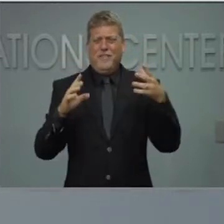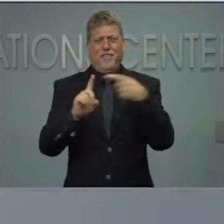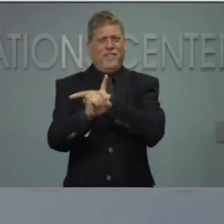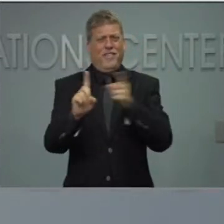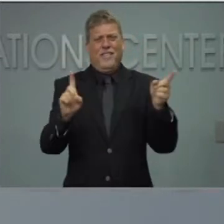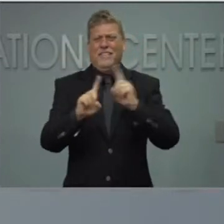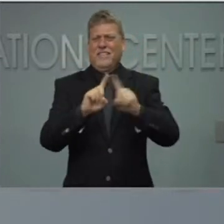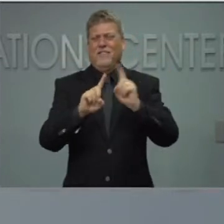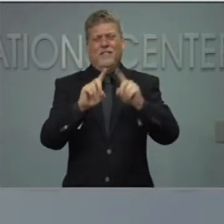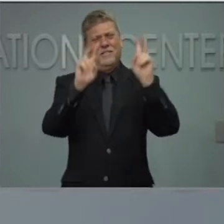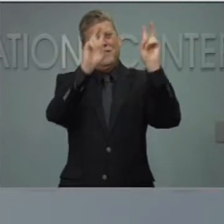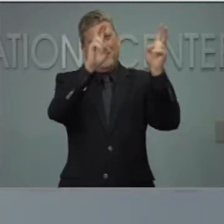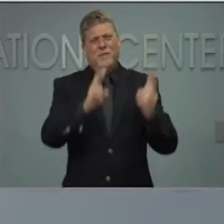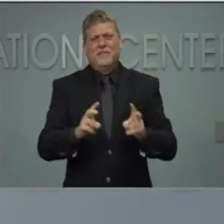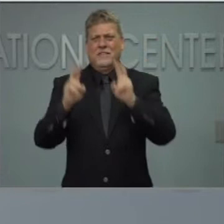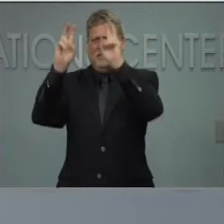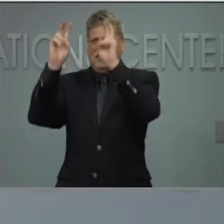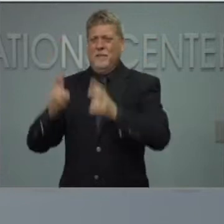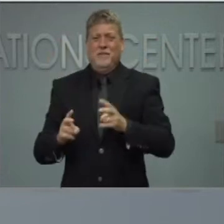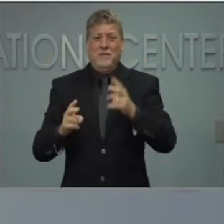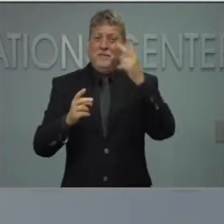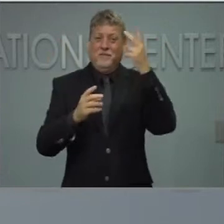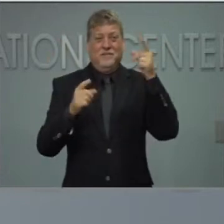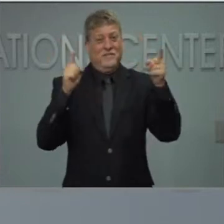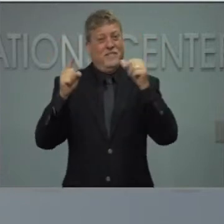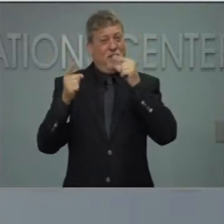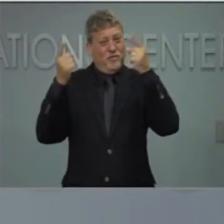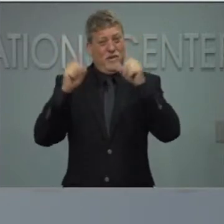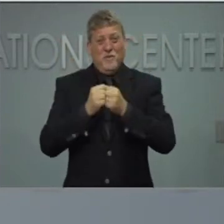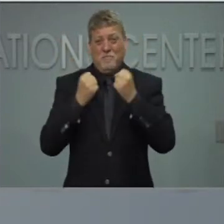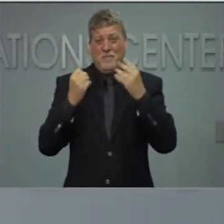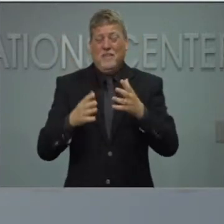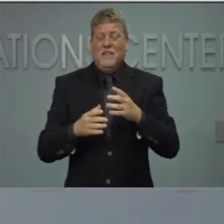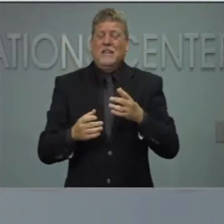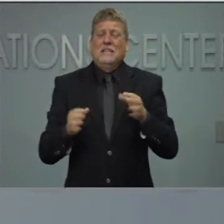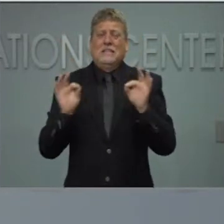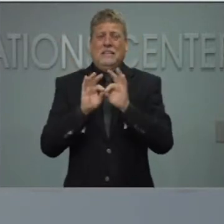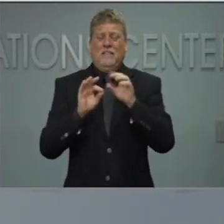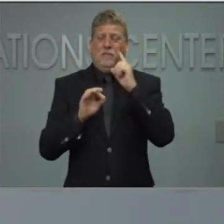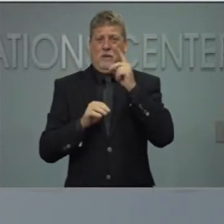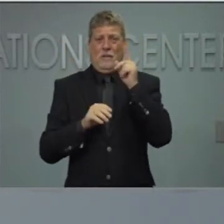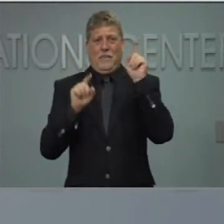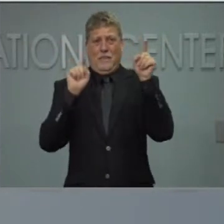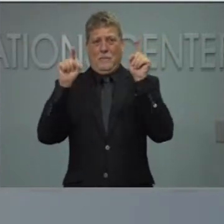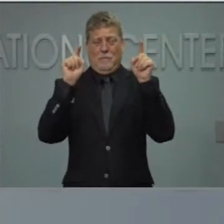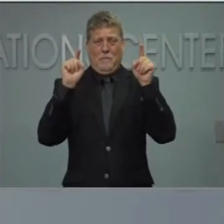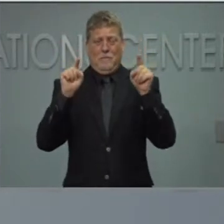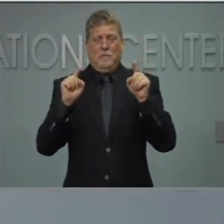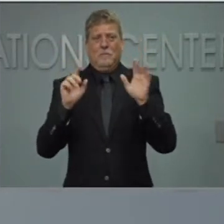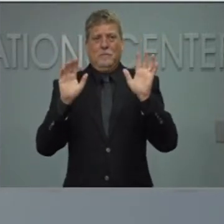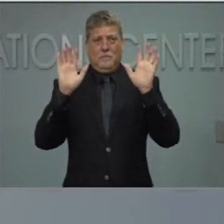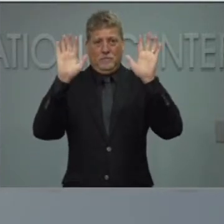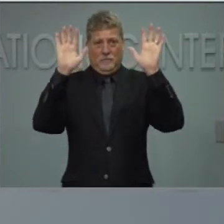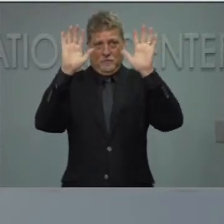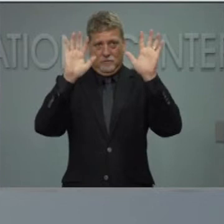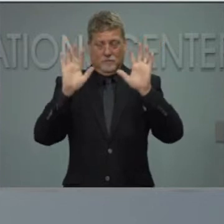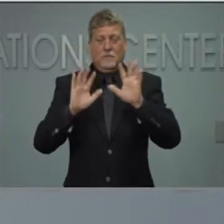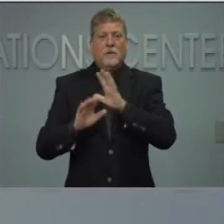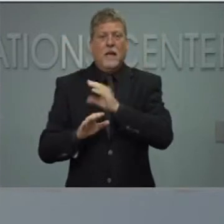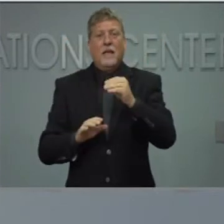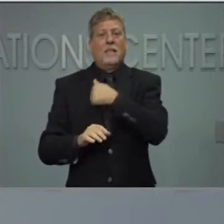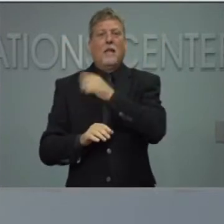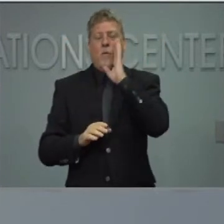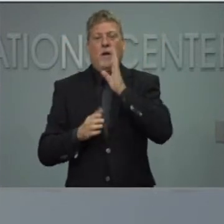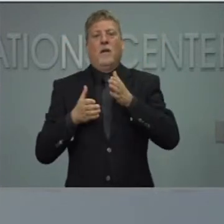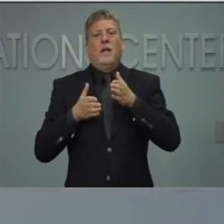this budget and in dispute. The key thing is that they're going to let me and Senate and House